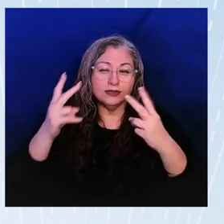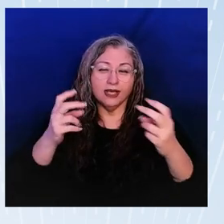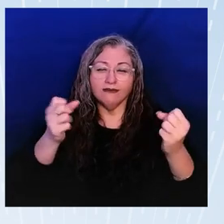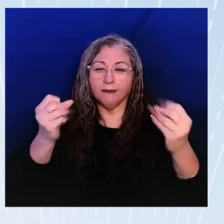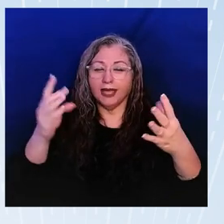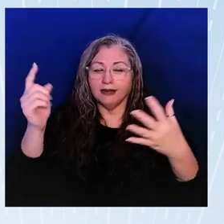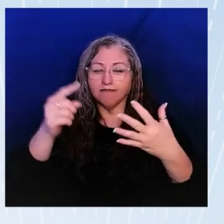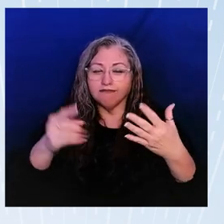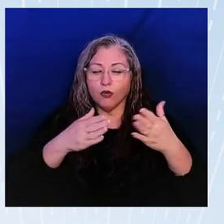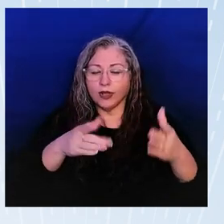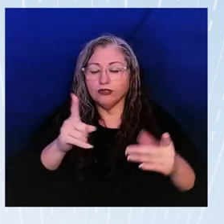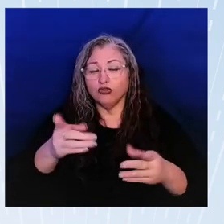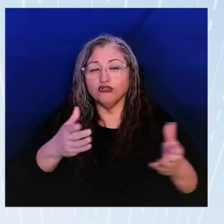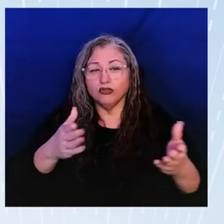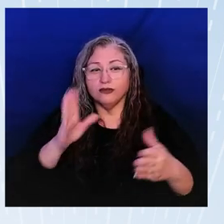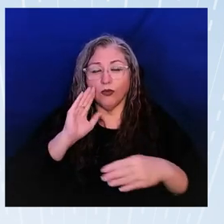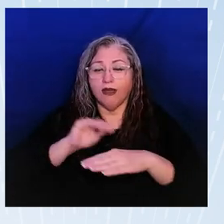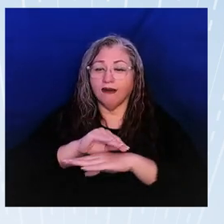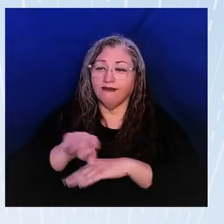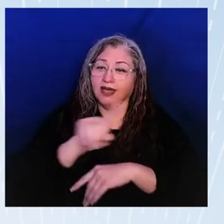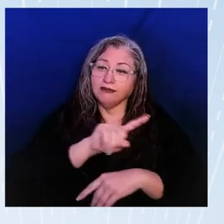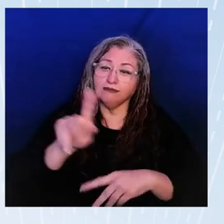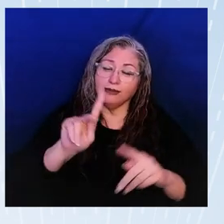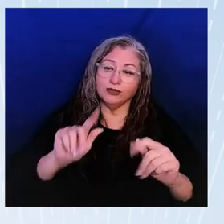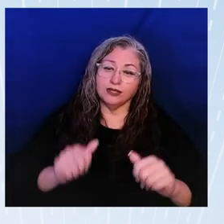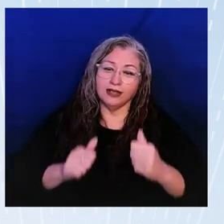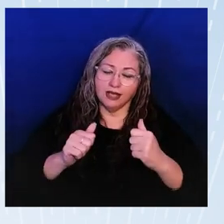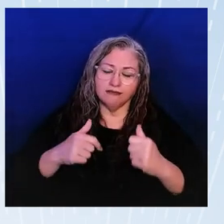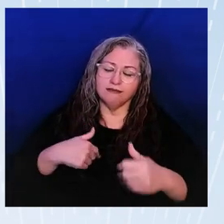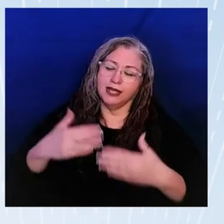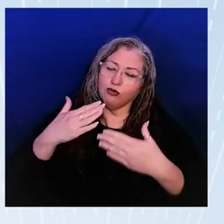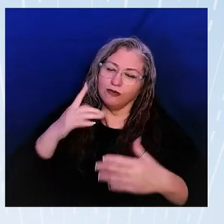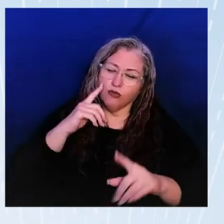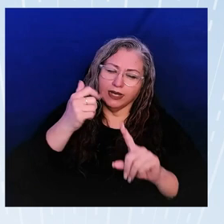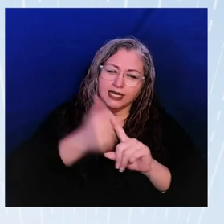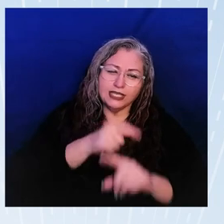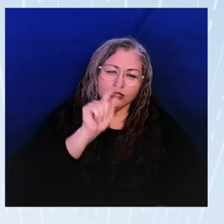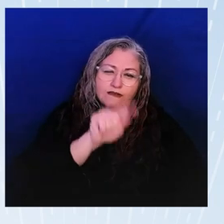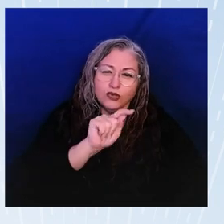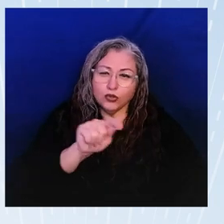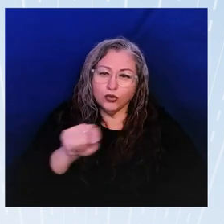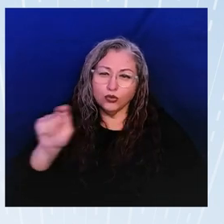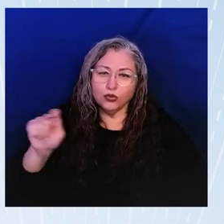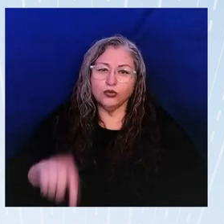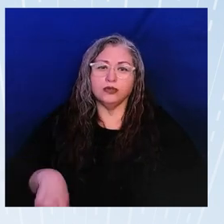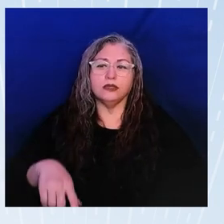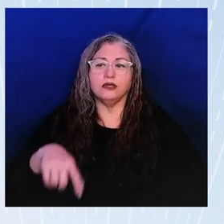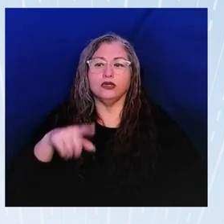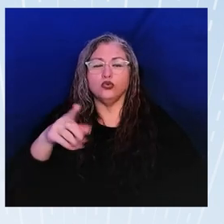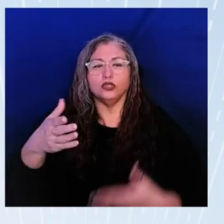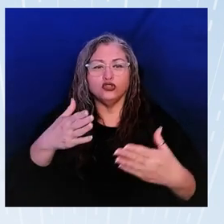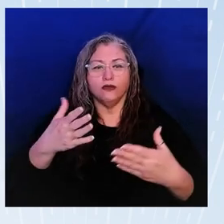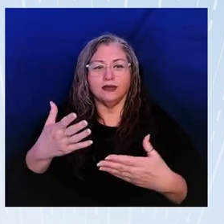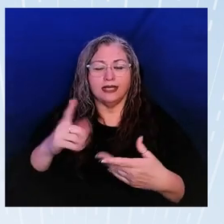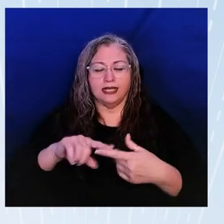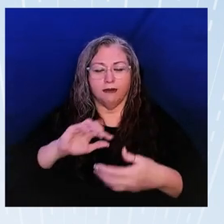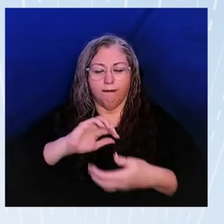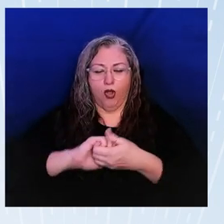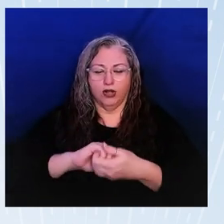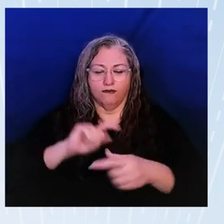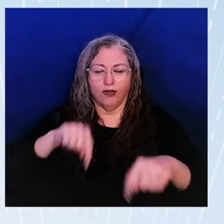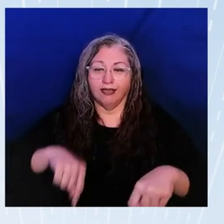your service is affecting people's lives. I'm grateful to each and every one of you for serving as partners in this